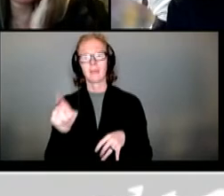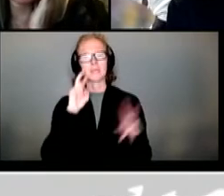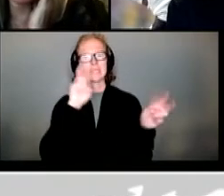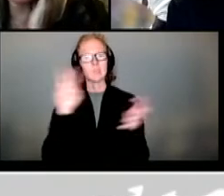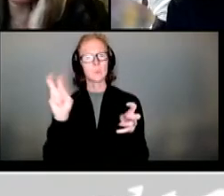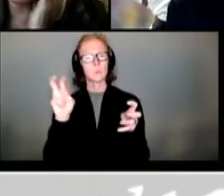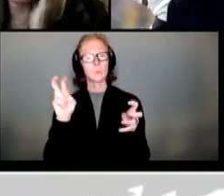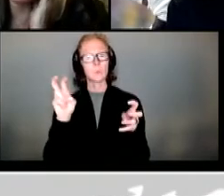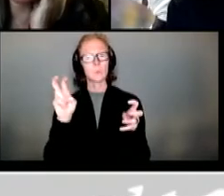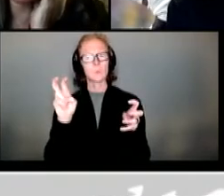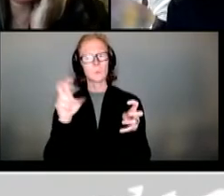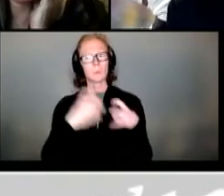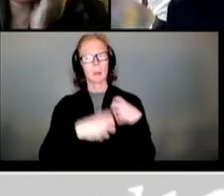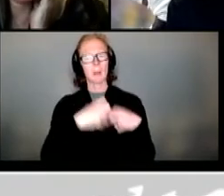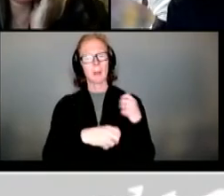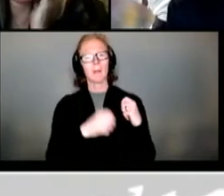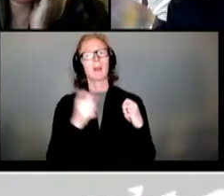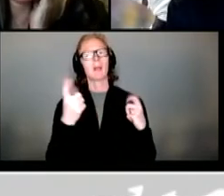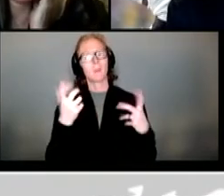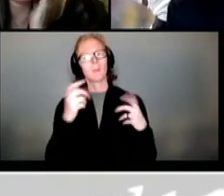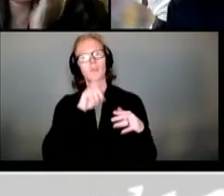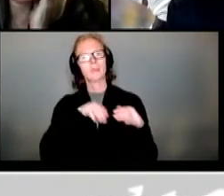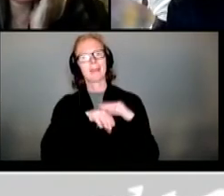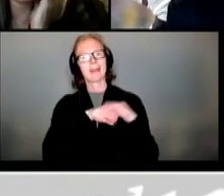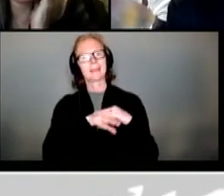want to ensure that everybody has access to this video.